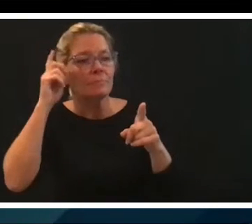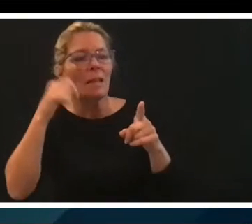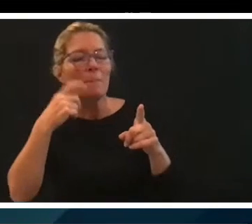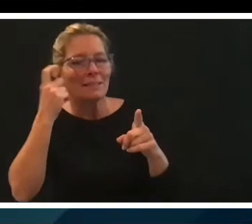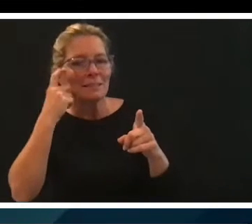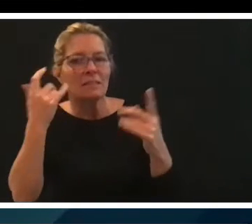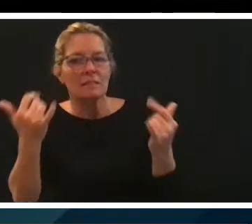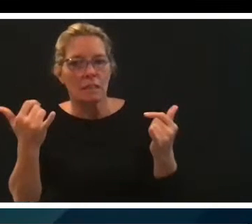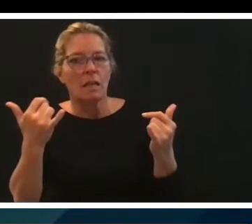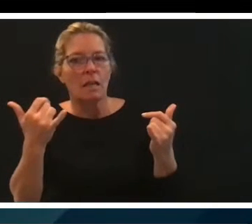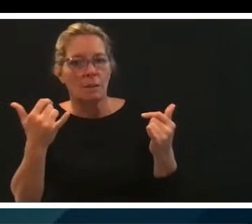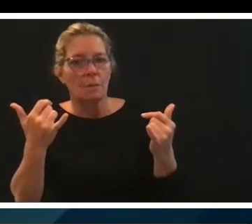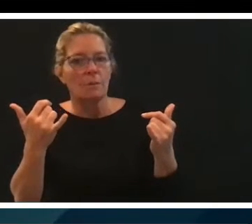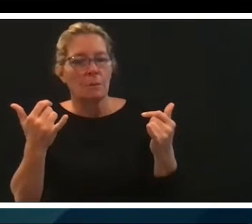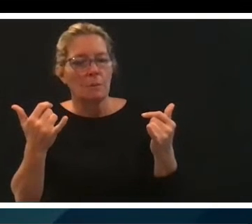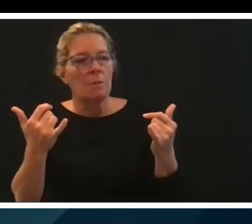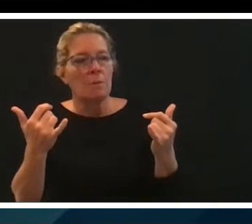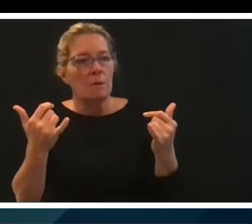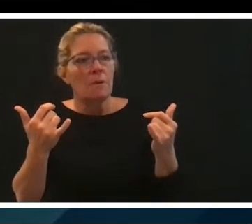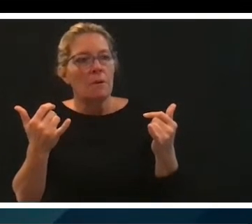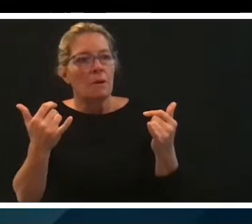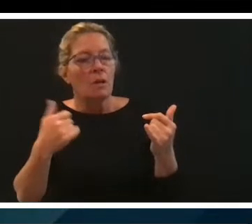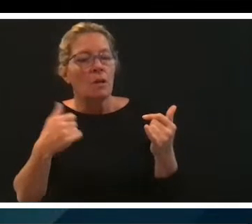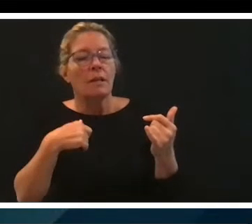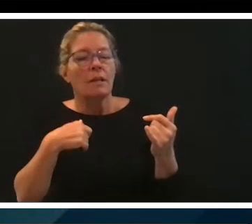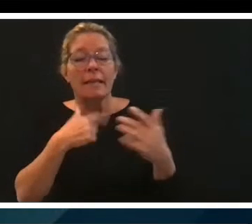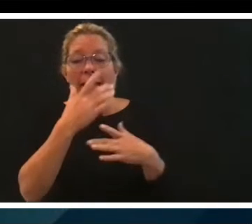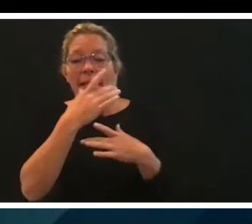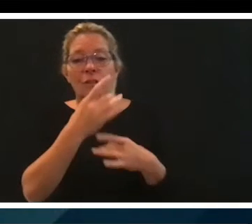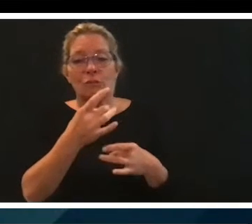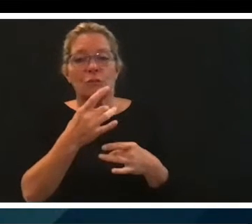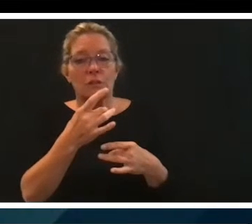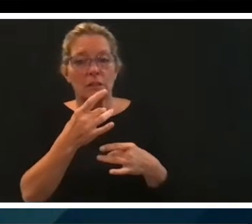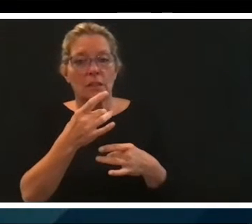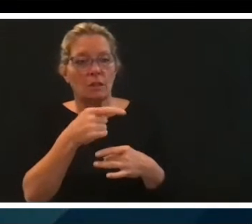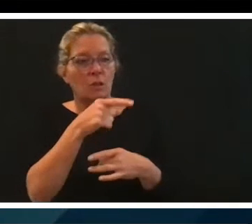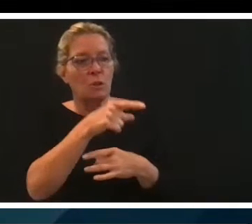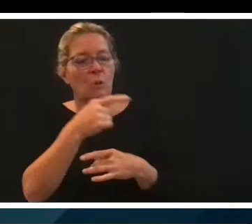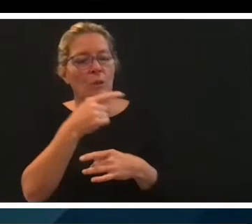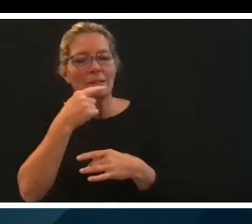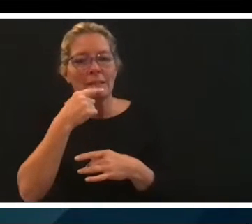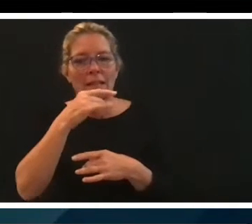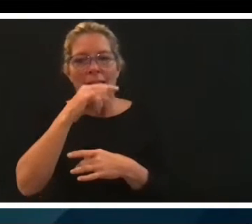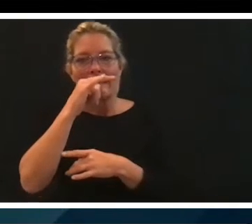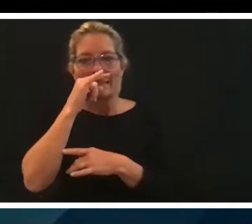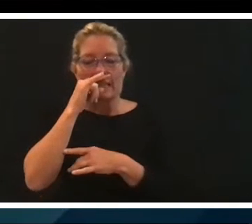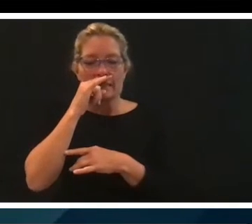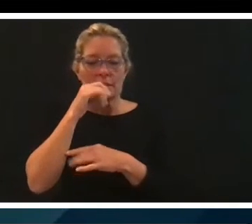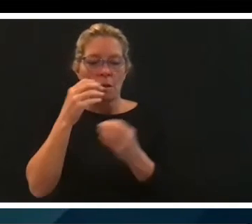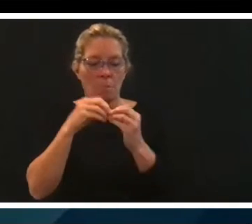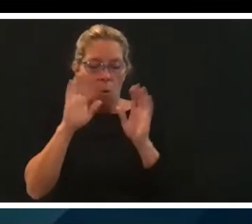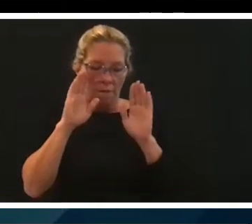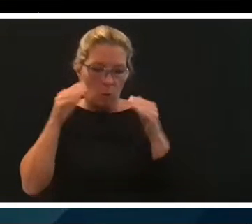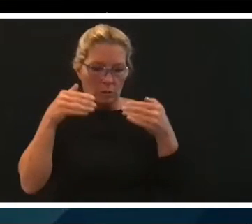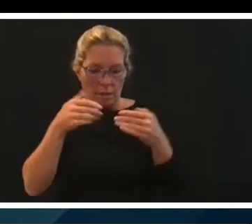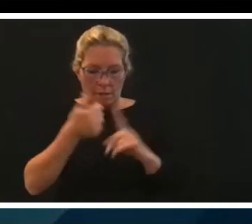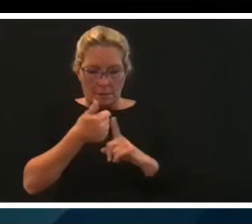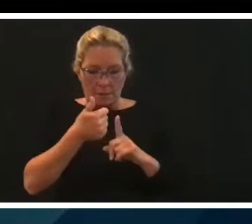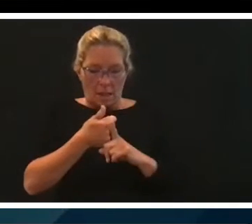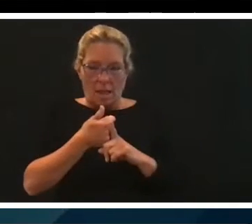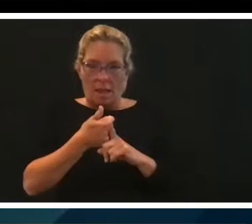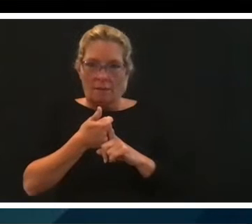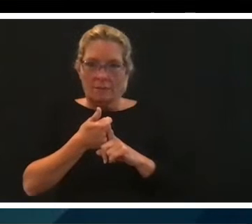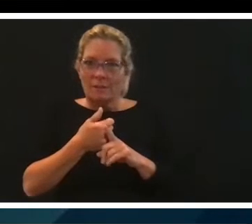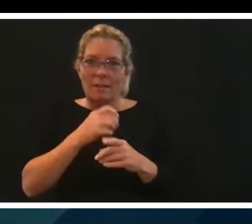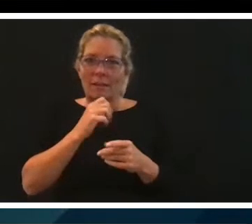that, the way in which you were talking about how kind of kids are kind of dealing with their own stuff at that time, that they were less of the problem than maybe